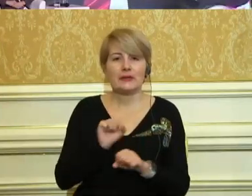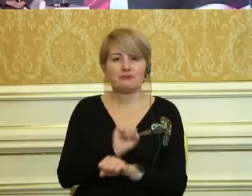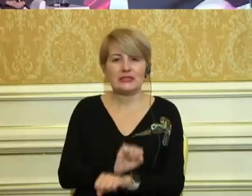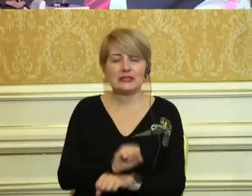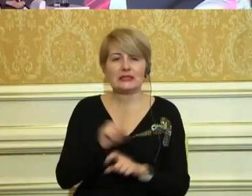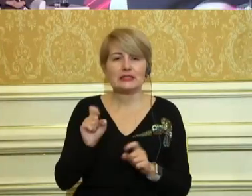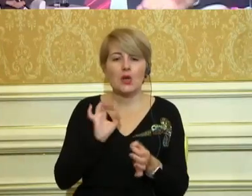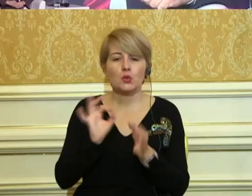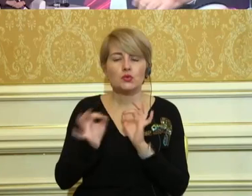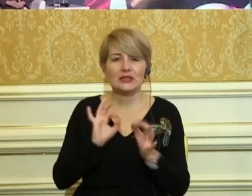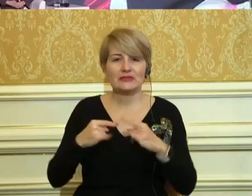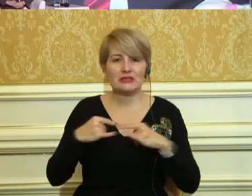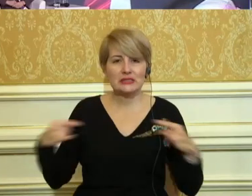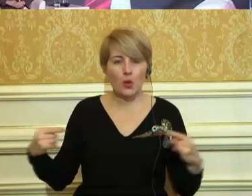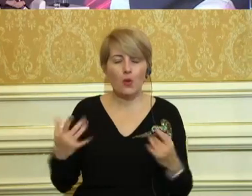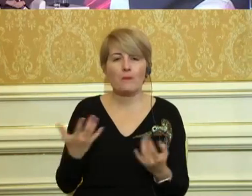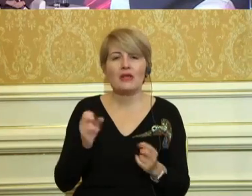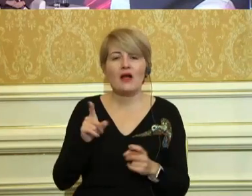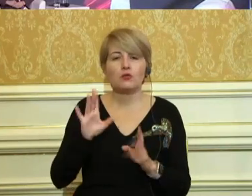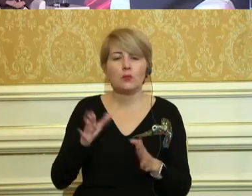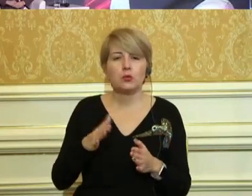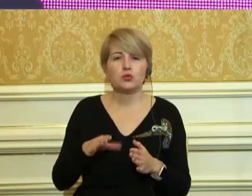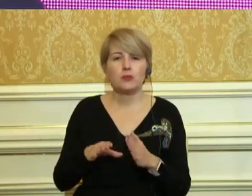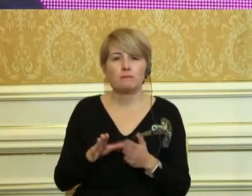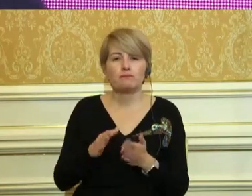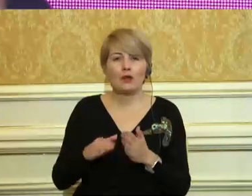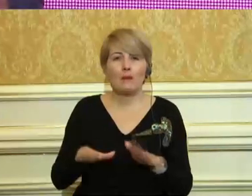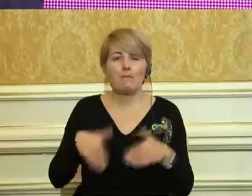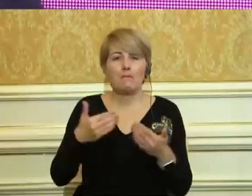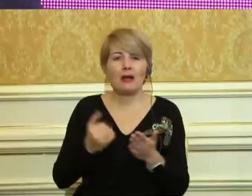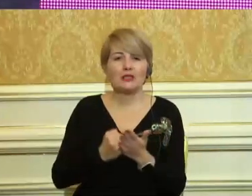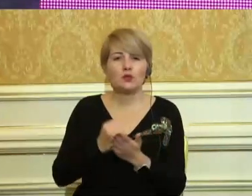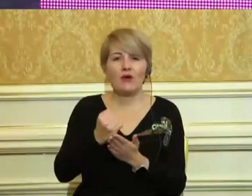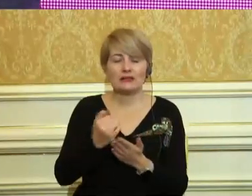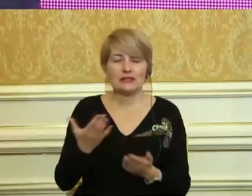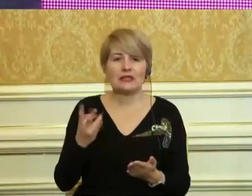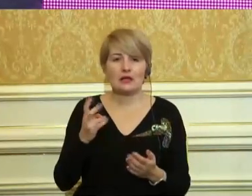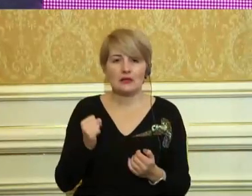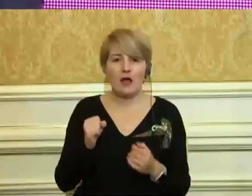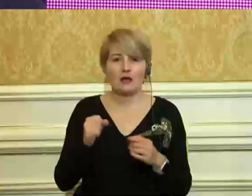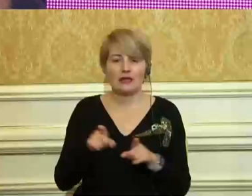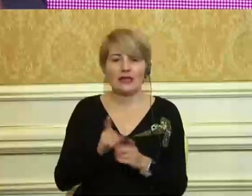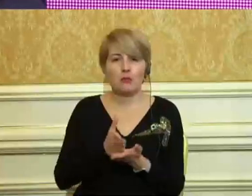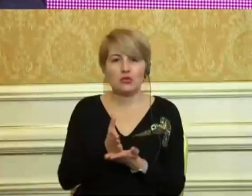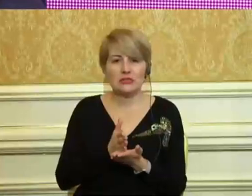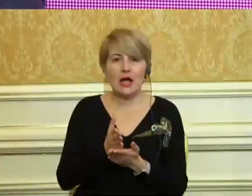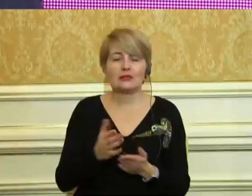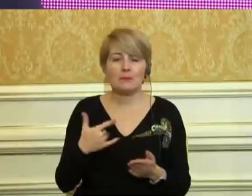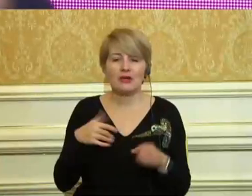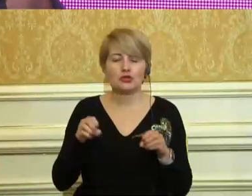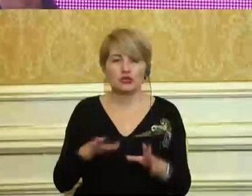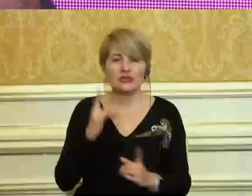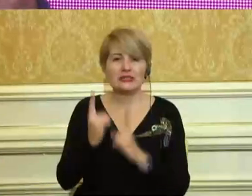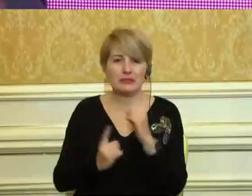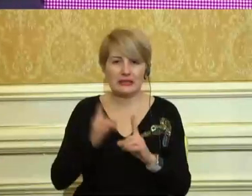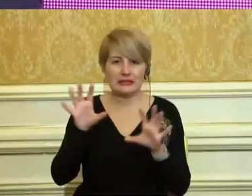office if we have draconian rules like this? And so we went and we changed the legislation so that now women